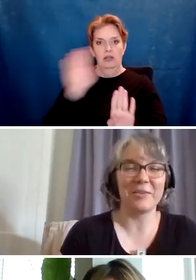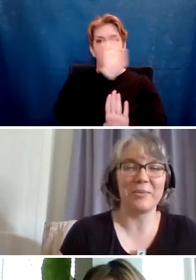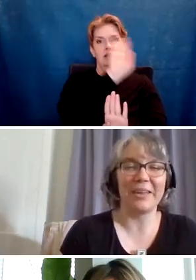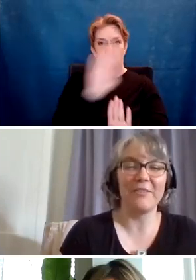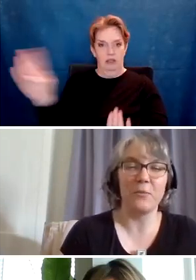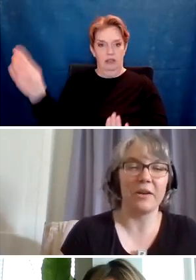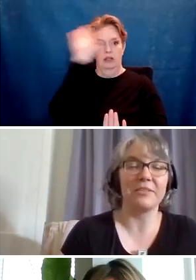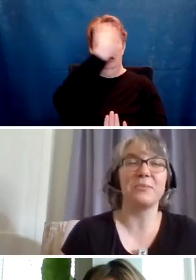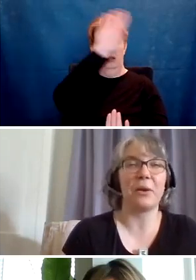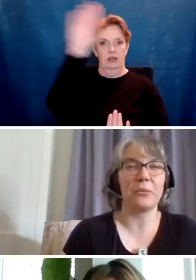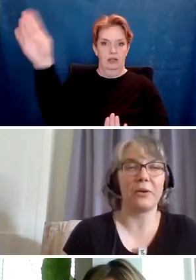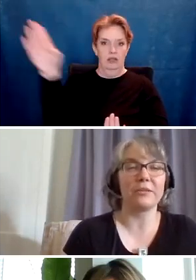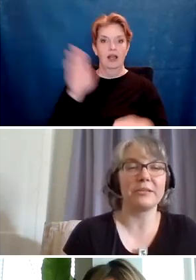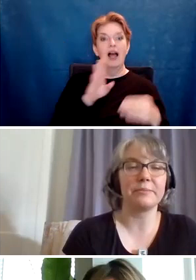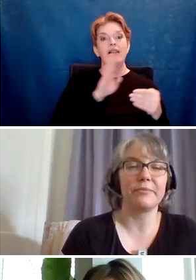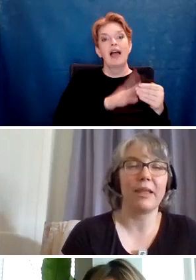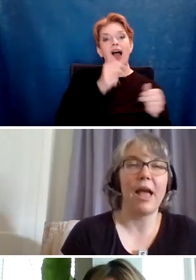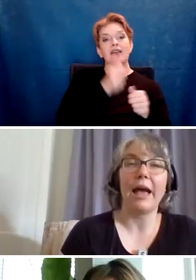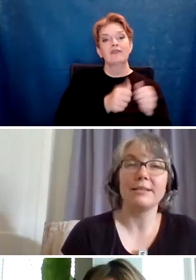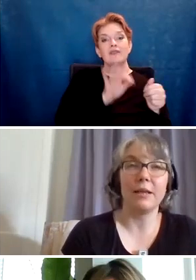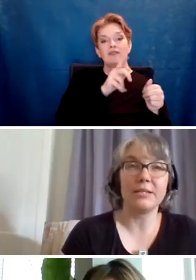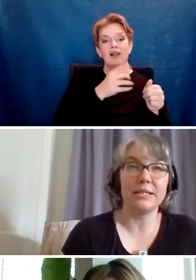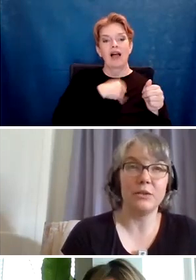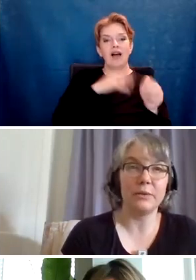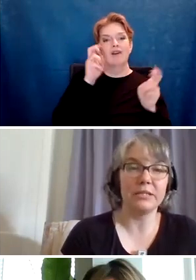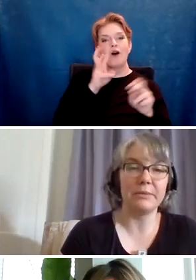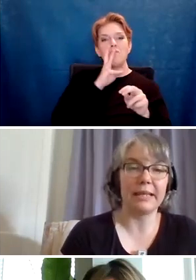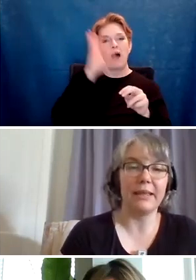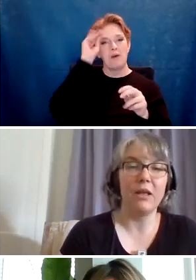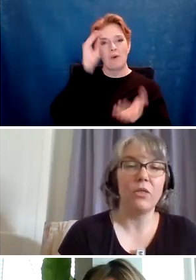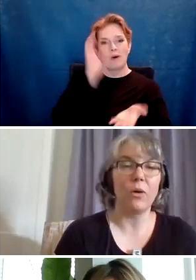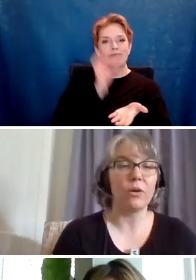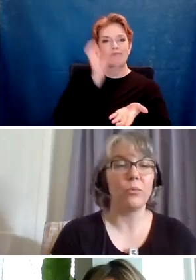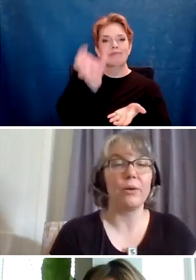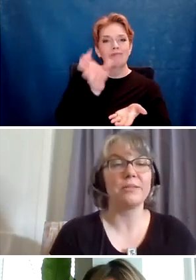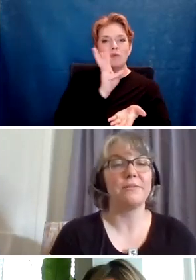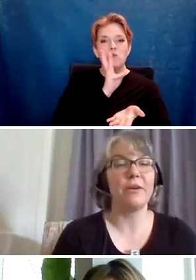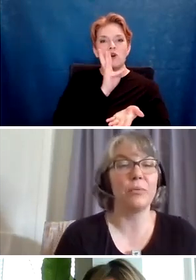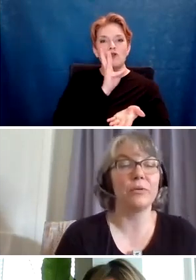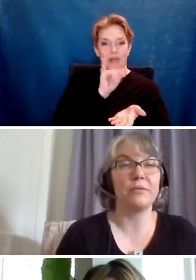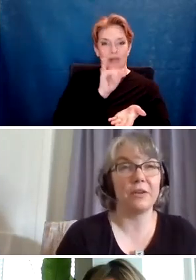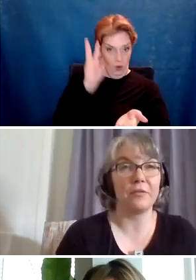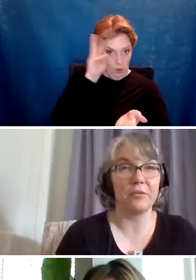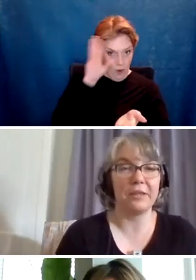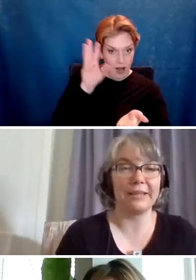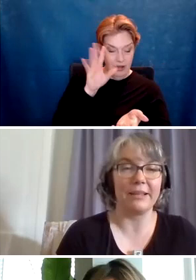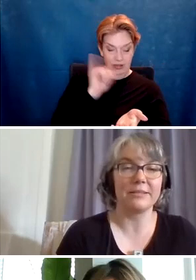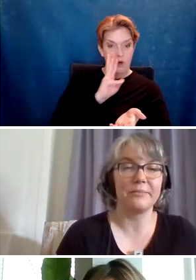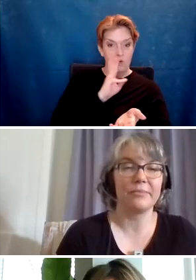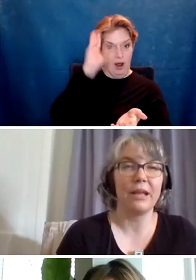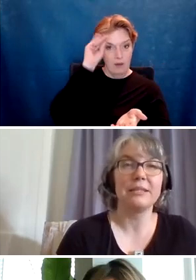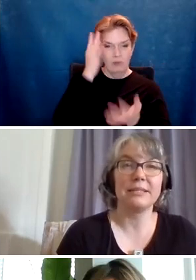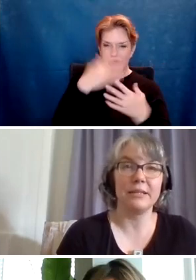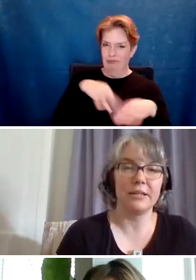a water boy giving water to one of the workers. As Clementine knew intimately, the water boy was a very important figure for the field